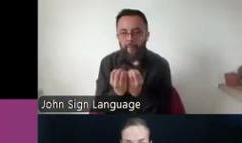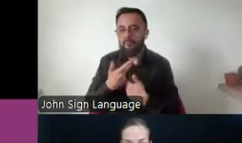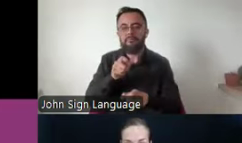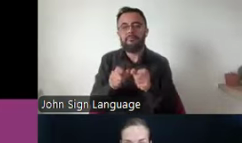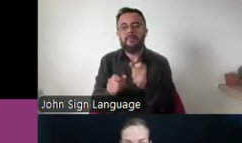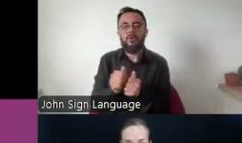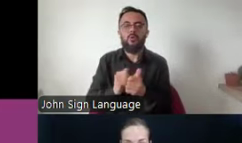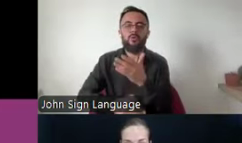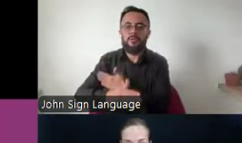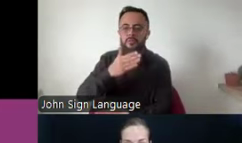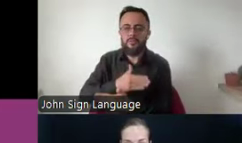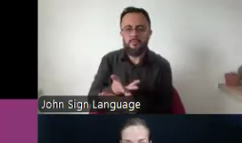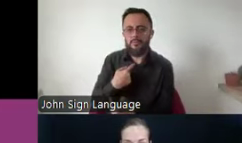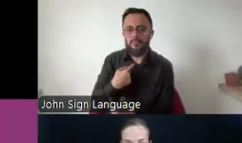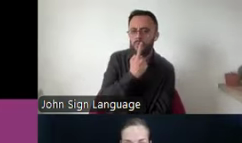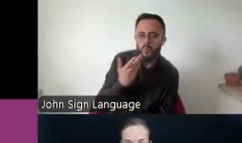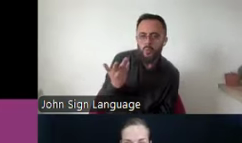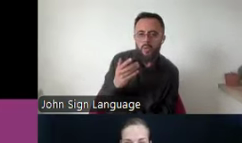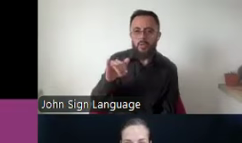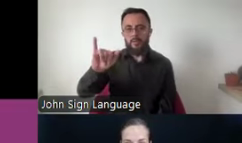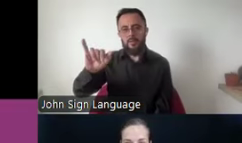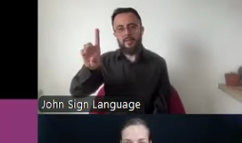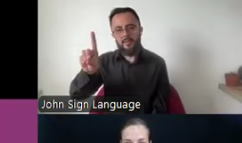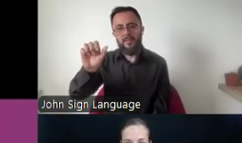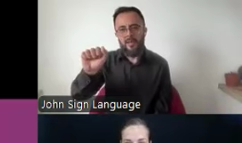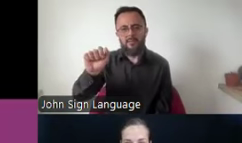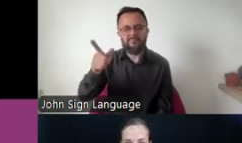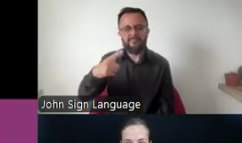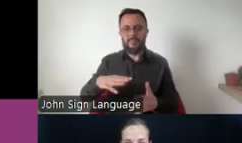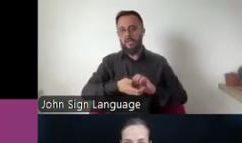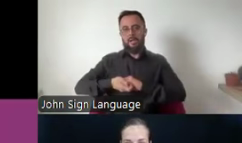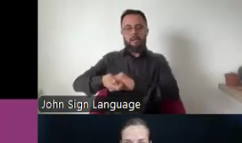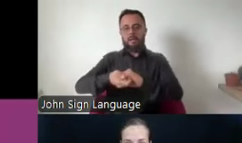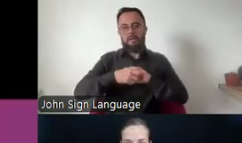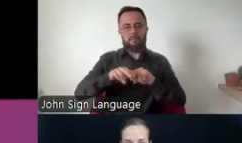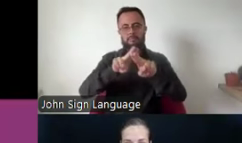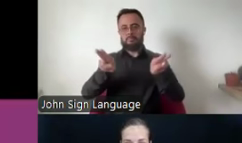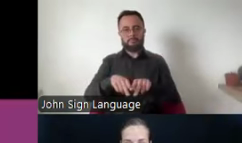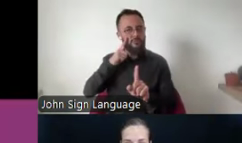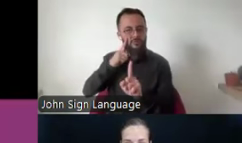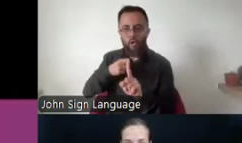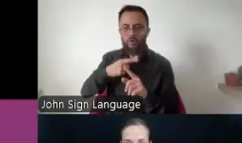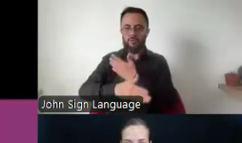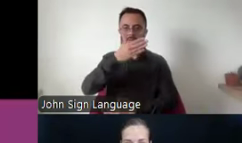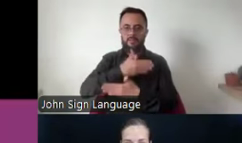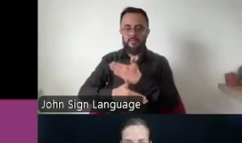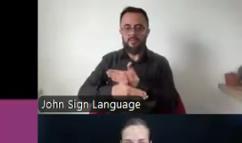Alliance, and also many partners from academia and the private sector.